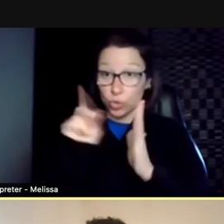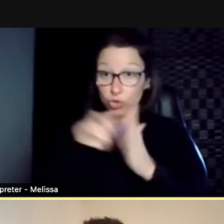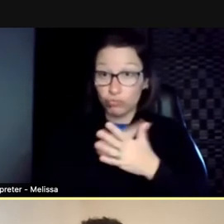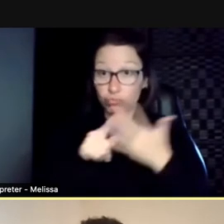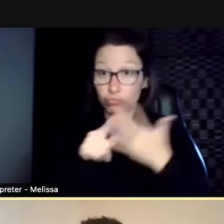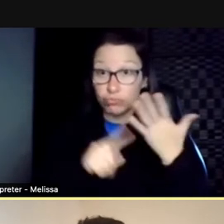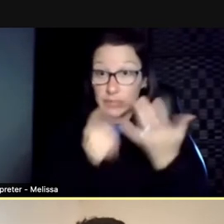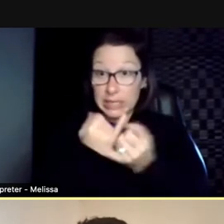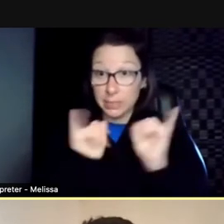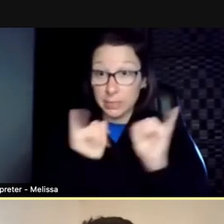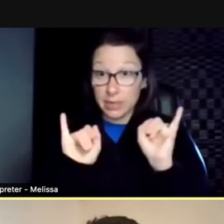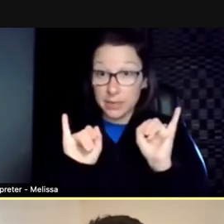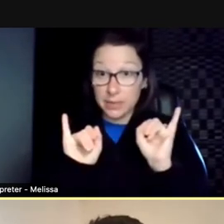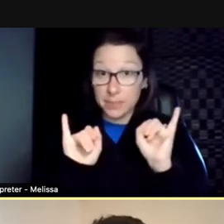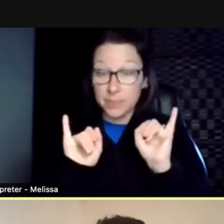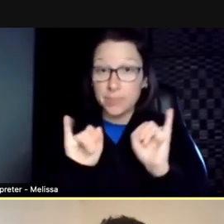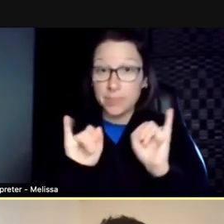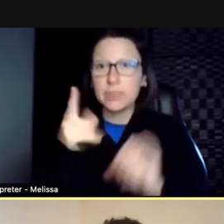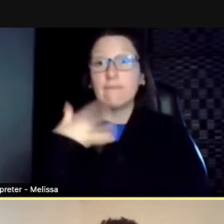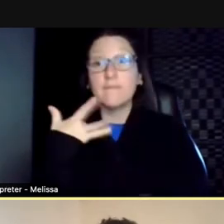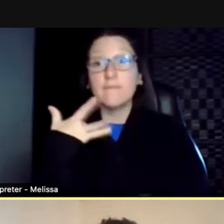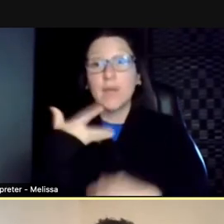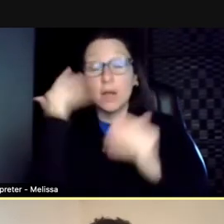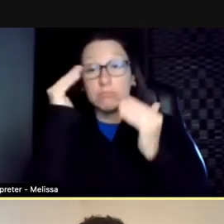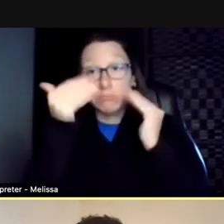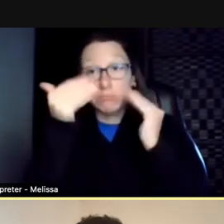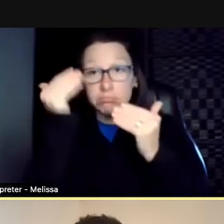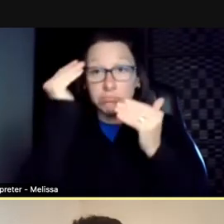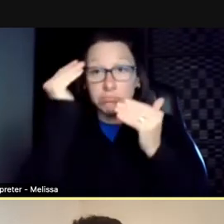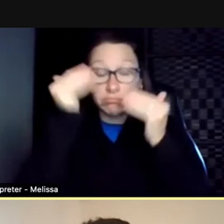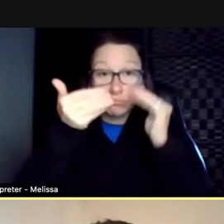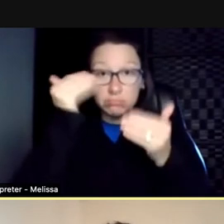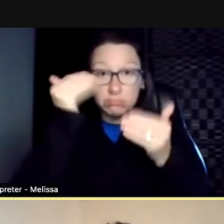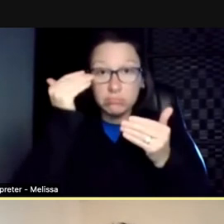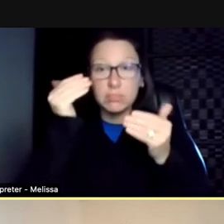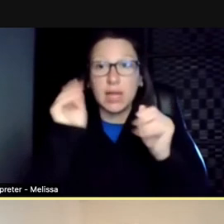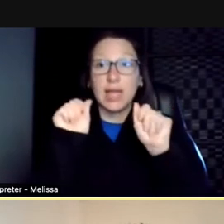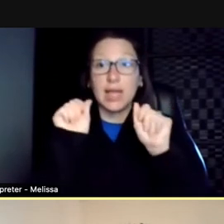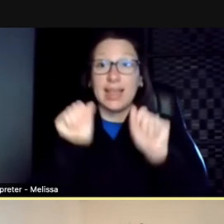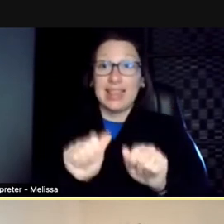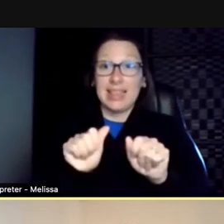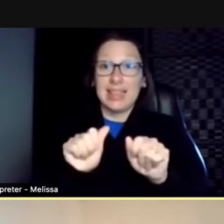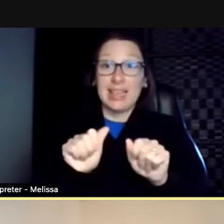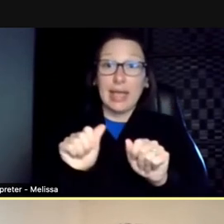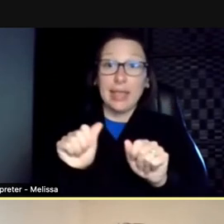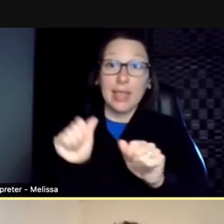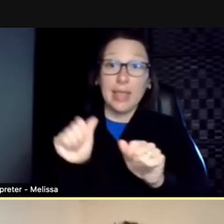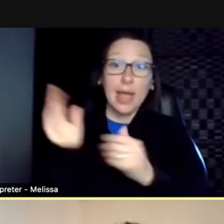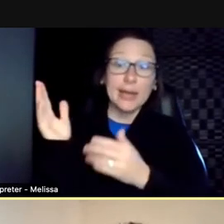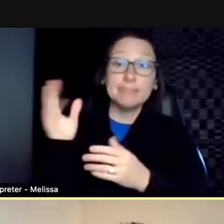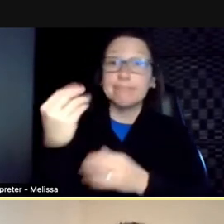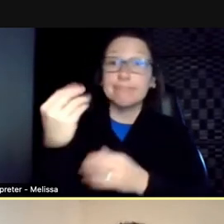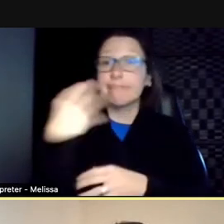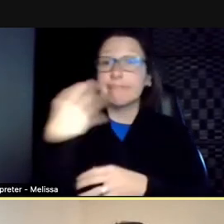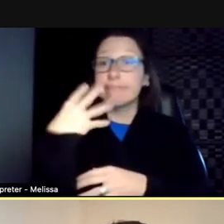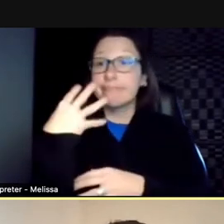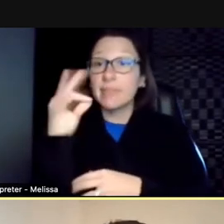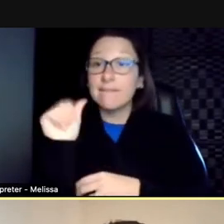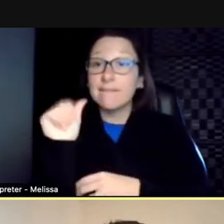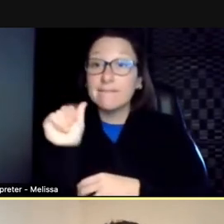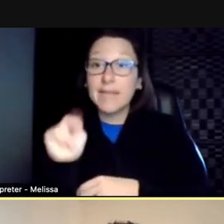independently? When they're feeling drowsy, can they give themselves light, cool air, turn on a fan or